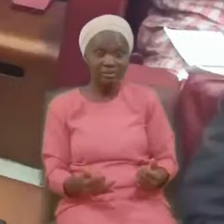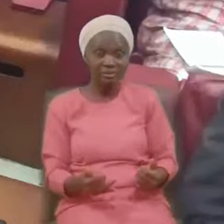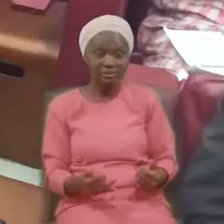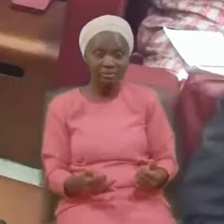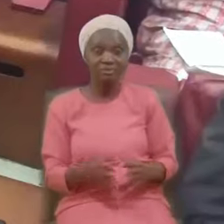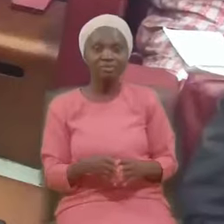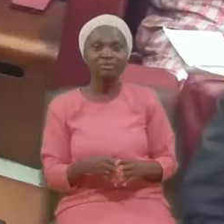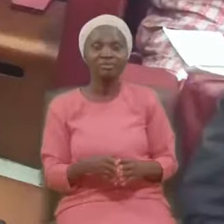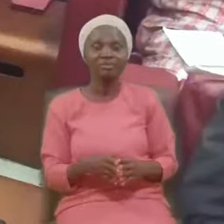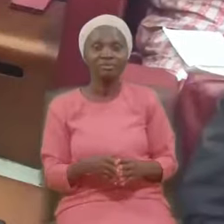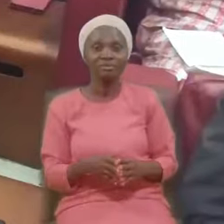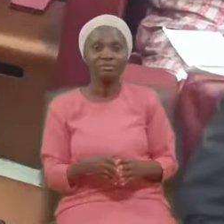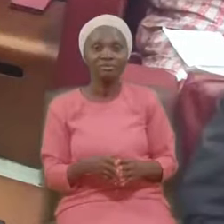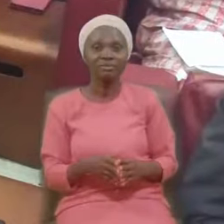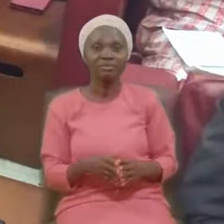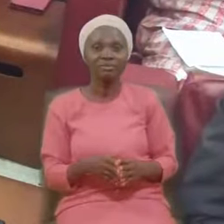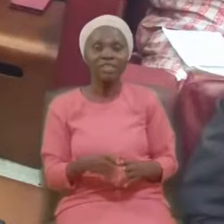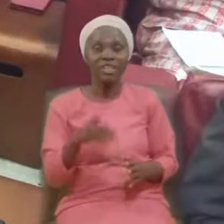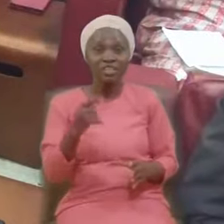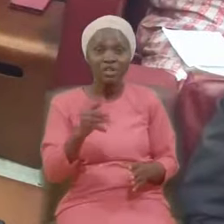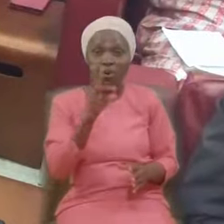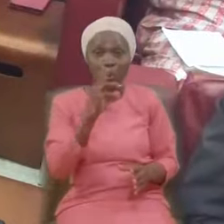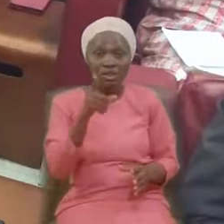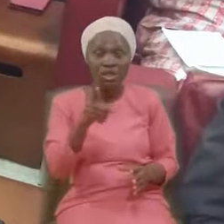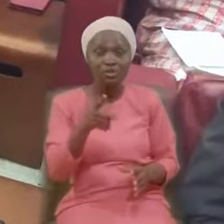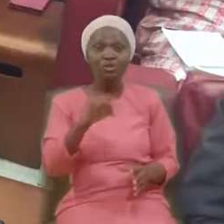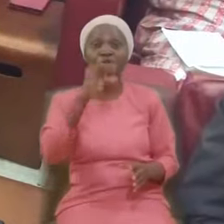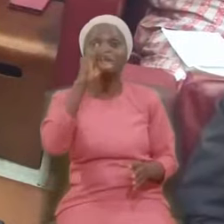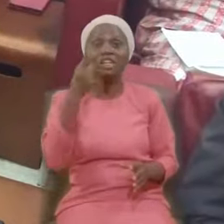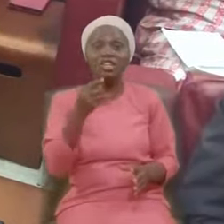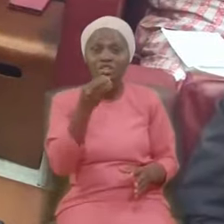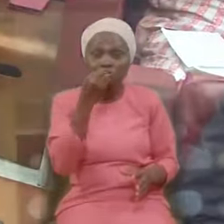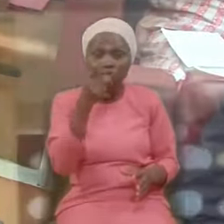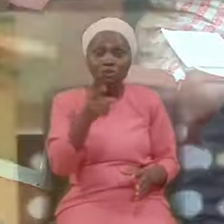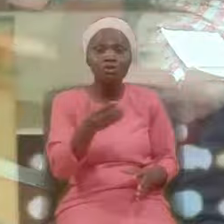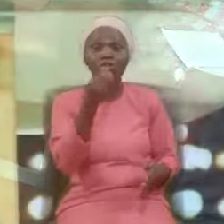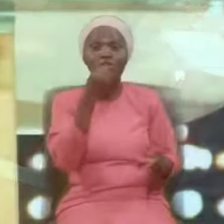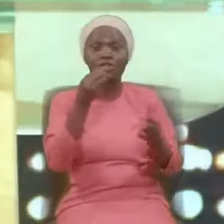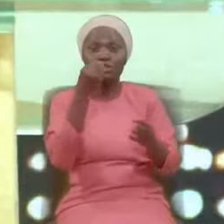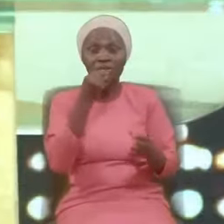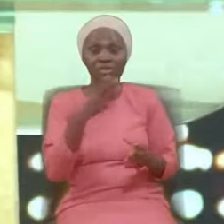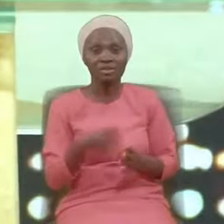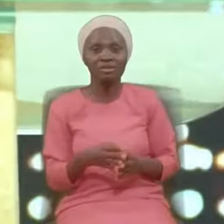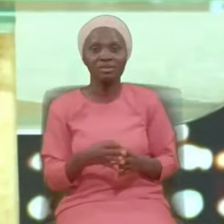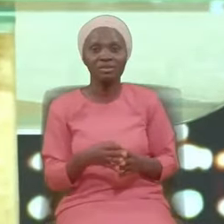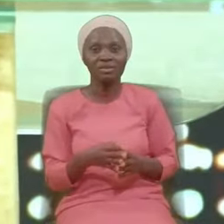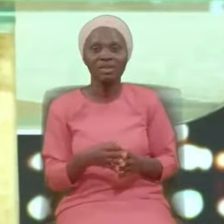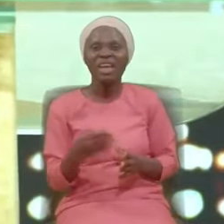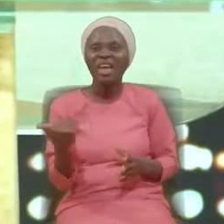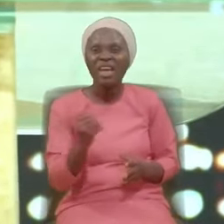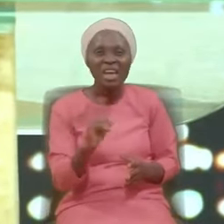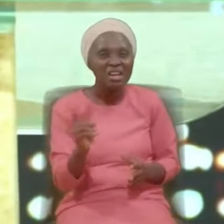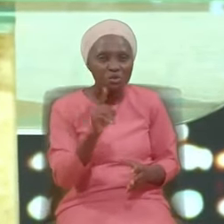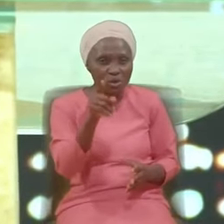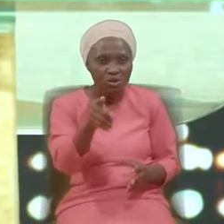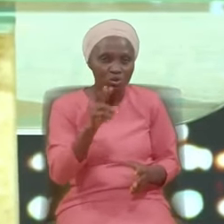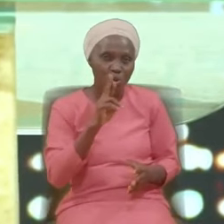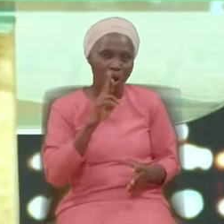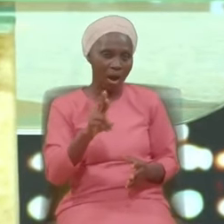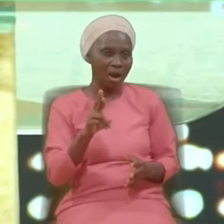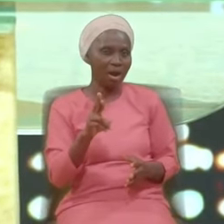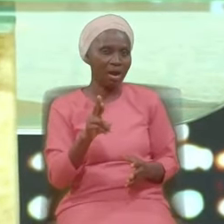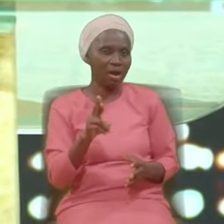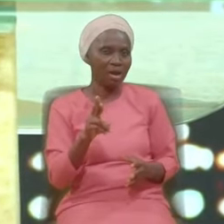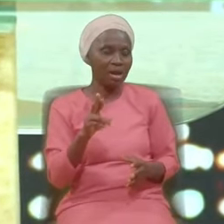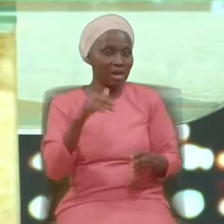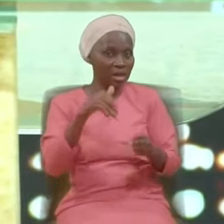eat, the water you drink, the situation you find yourself, anywhere you are, in